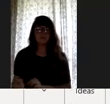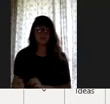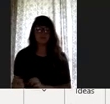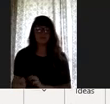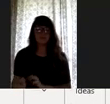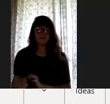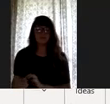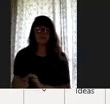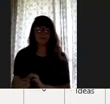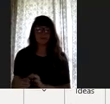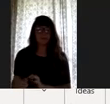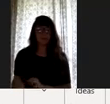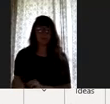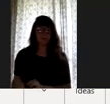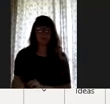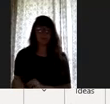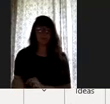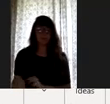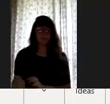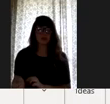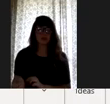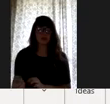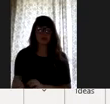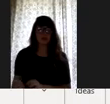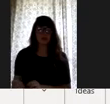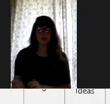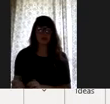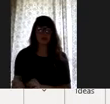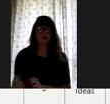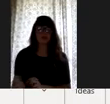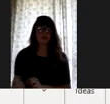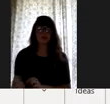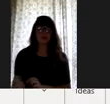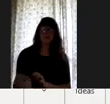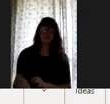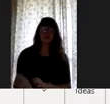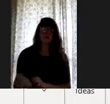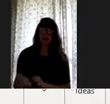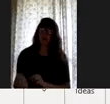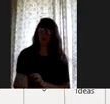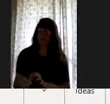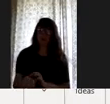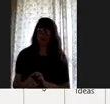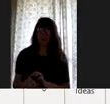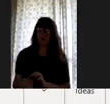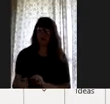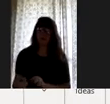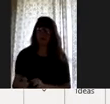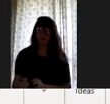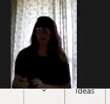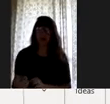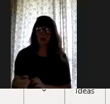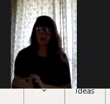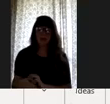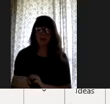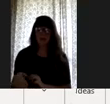observation and think about the chart as you're doing it. I don't want you to switch the slide on me. Okay, so if we're going to do Romans 5:1, if we're going to go through,